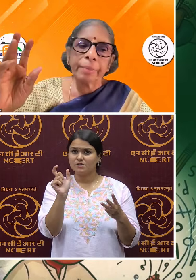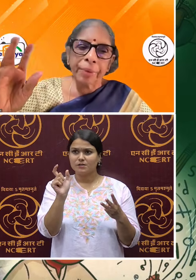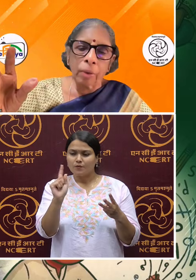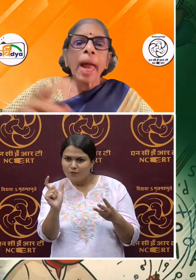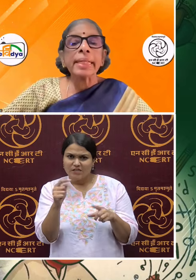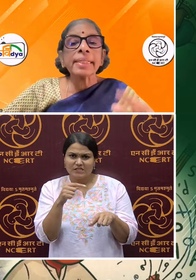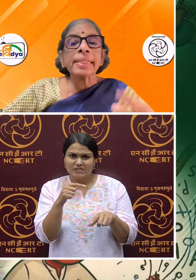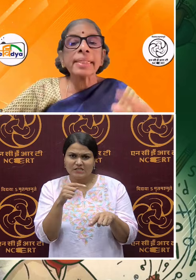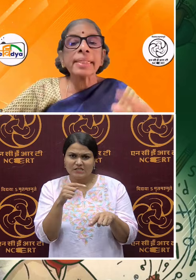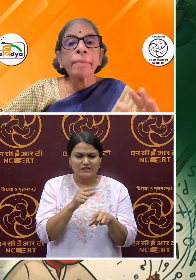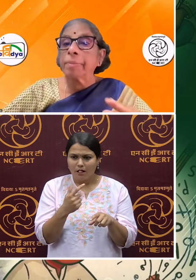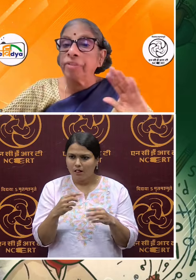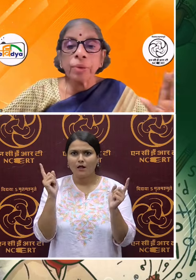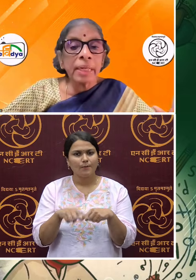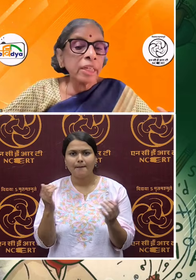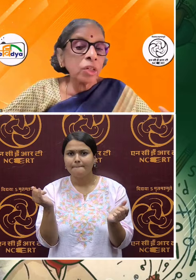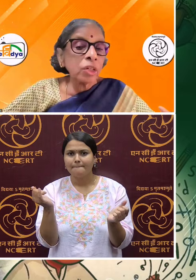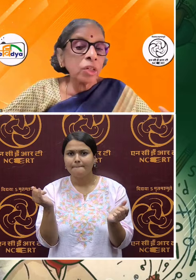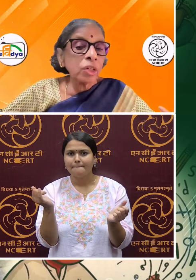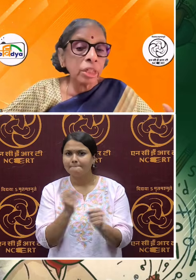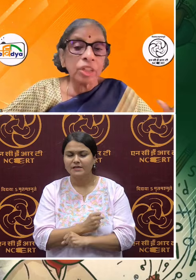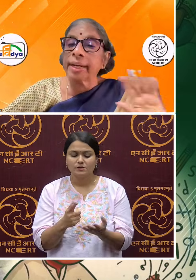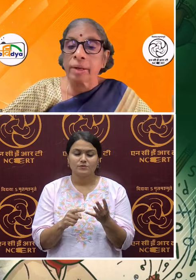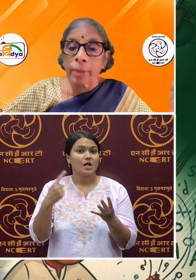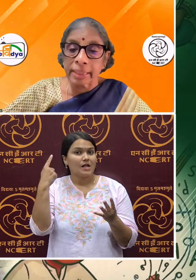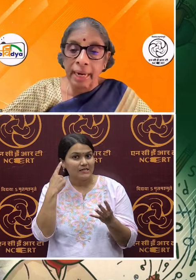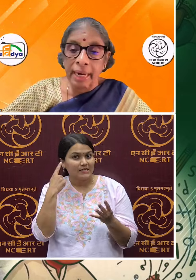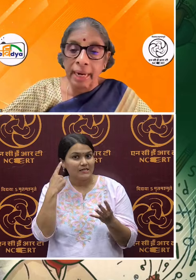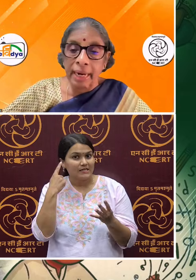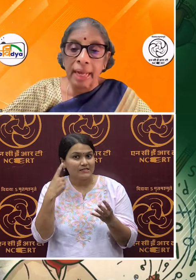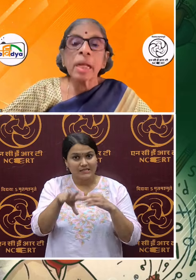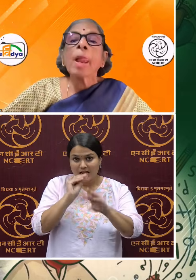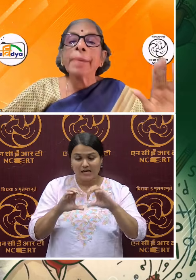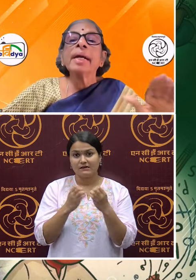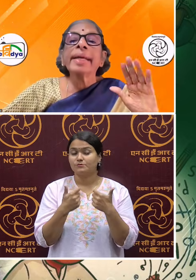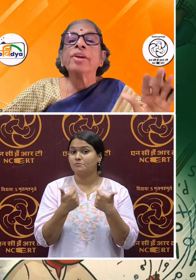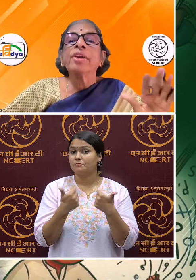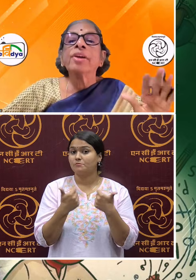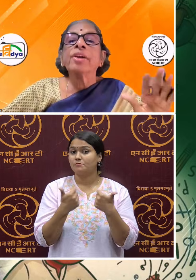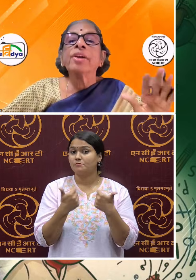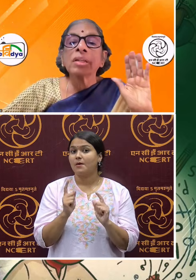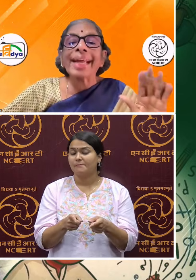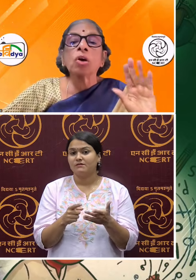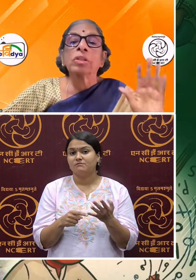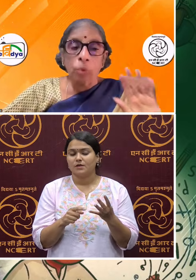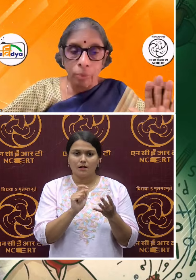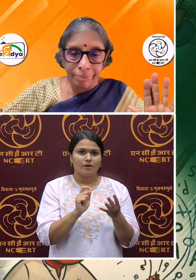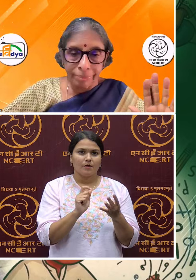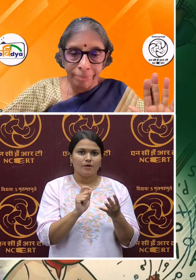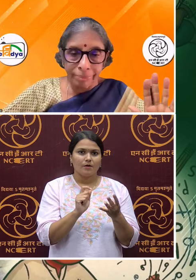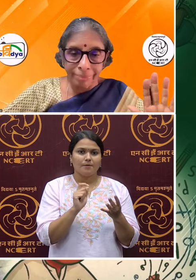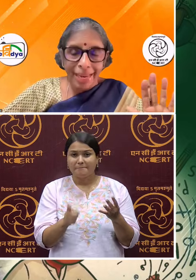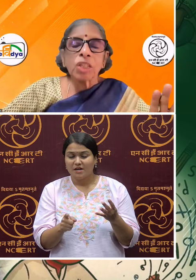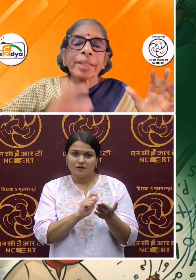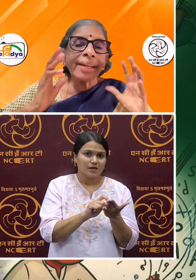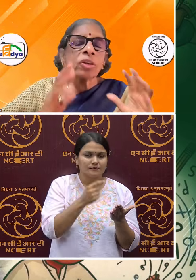right time may be wrong. And some may be very good in listening to the teacher and learn well in the class, but cannot write on their